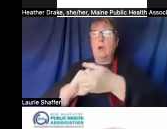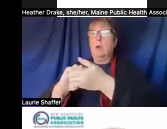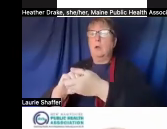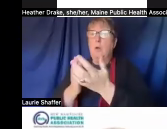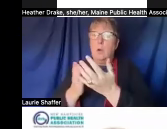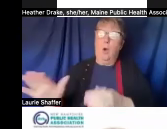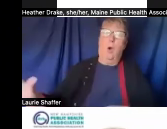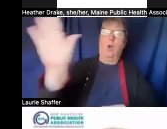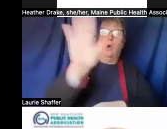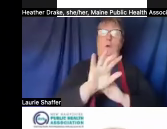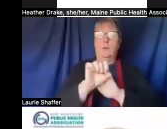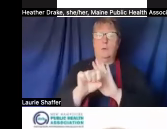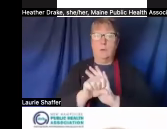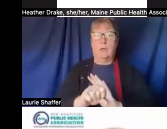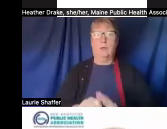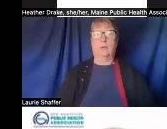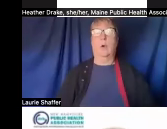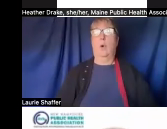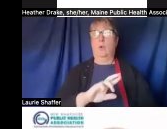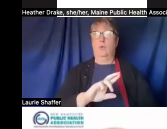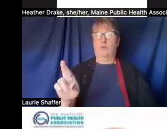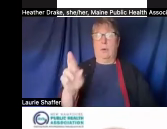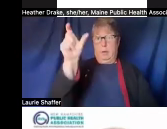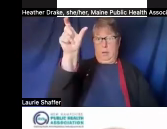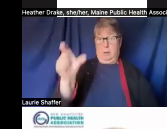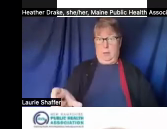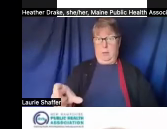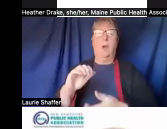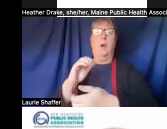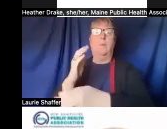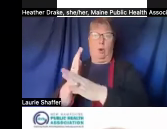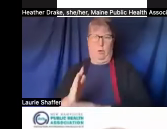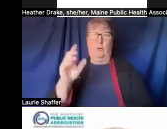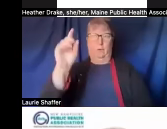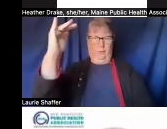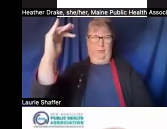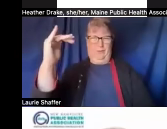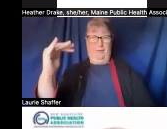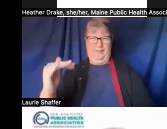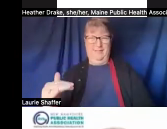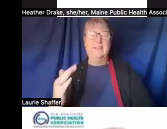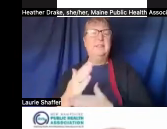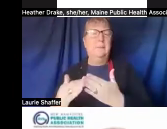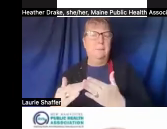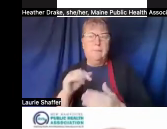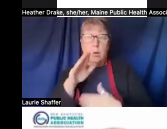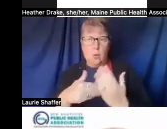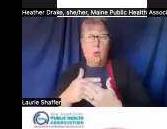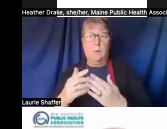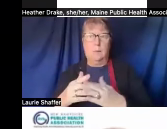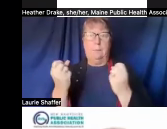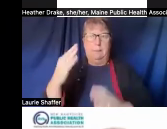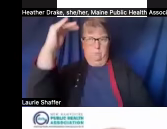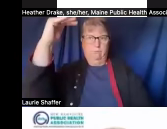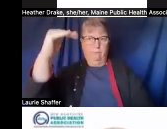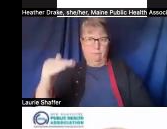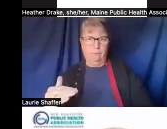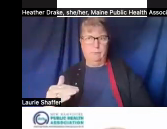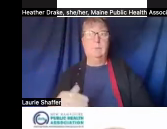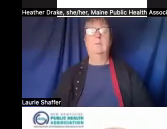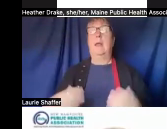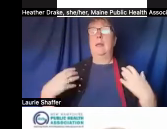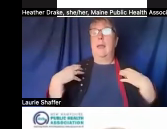So on the right-hand side of the slide, you'll see some of those partnerships that I've outlined. And oftentimes these health officers are the eyes